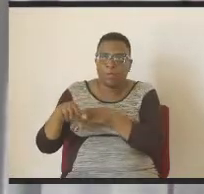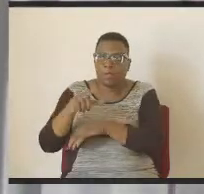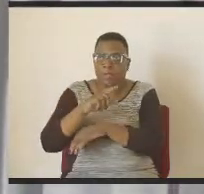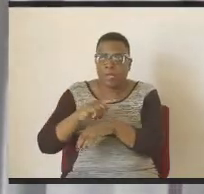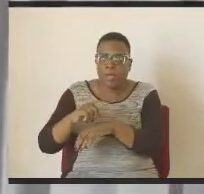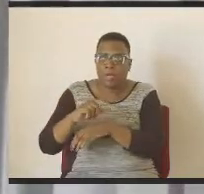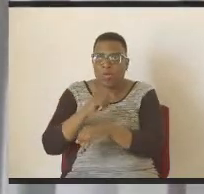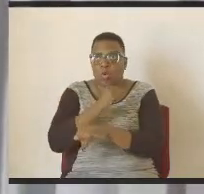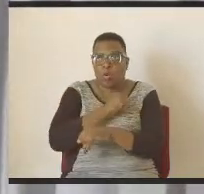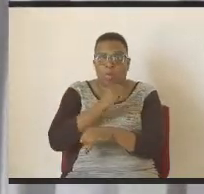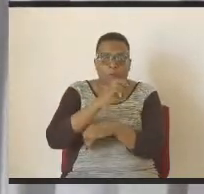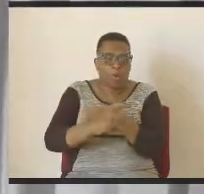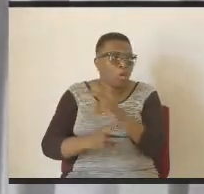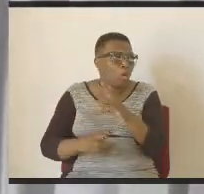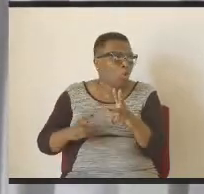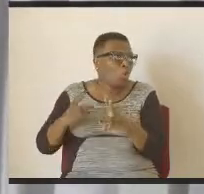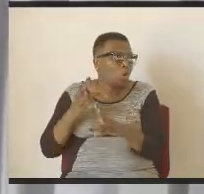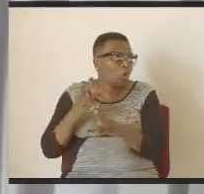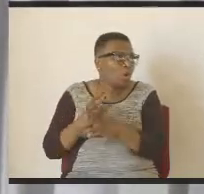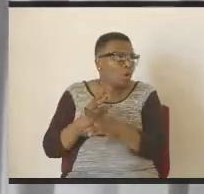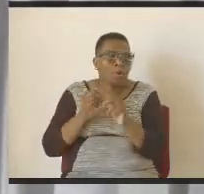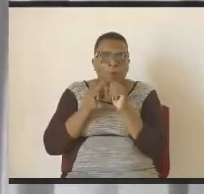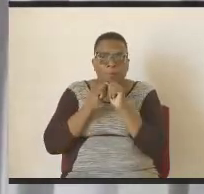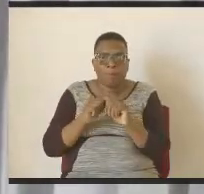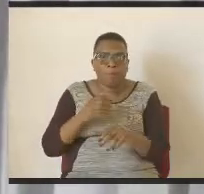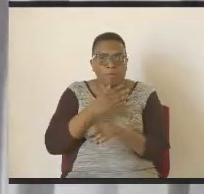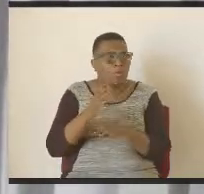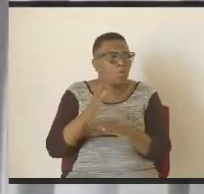world. Bless you all. Praise team.